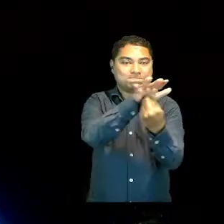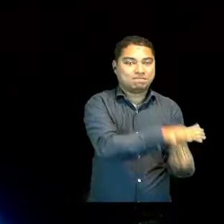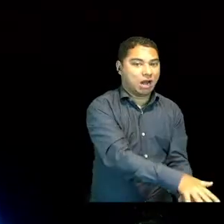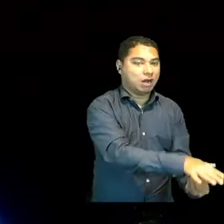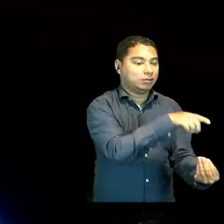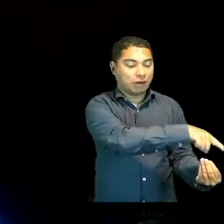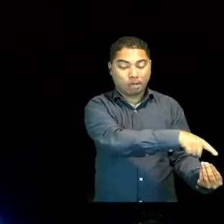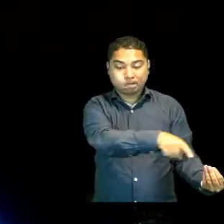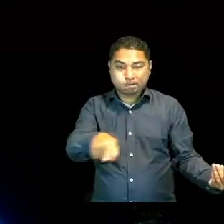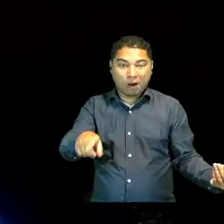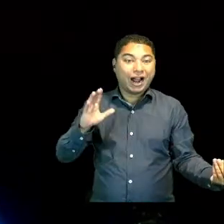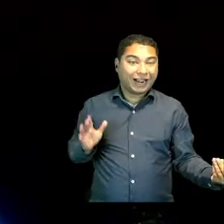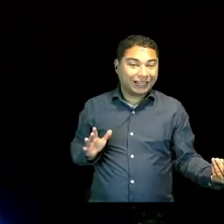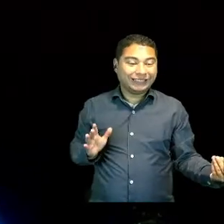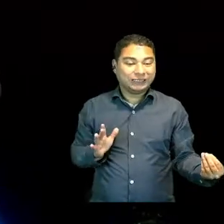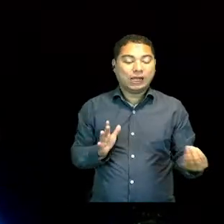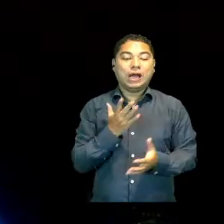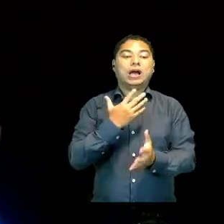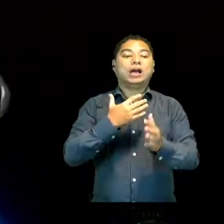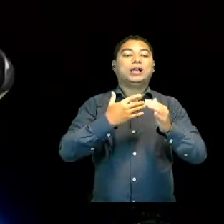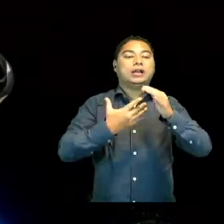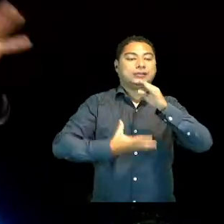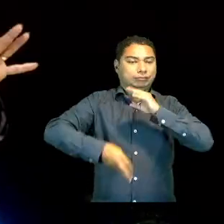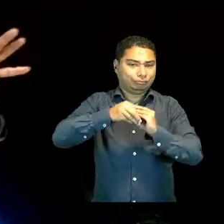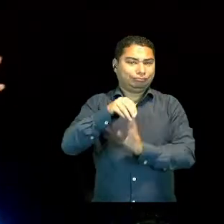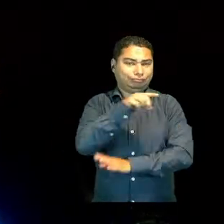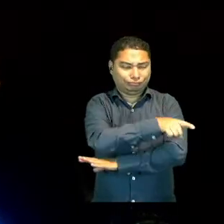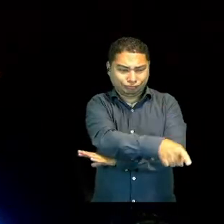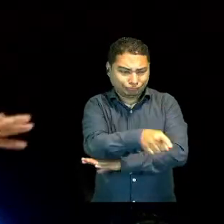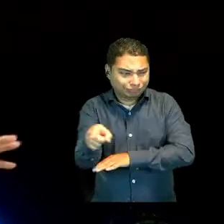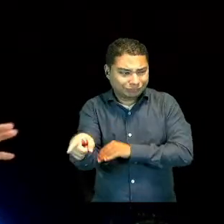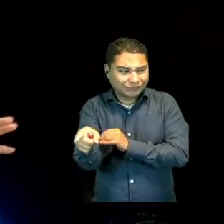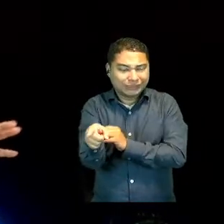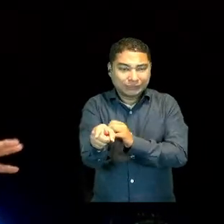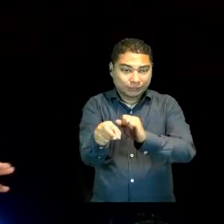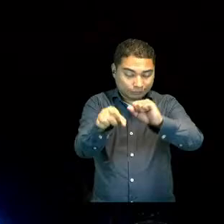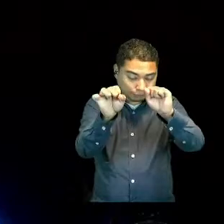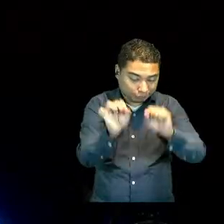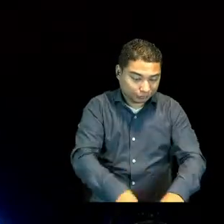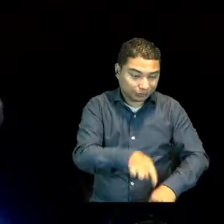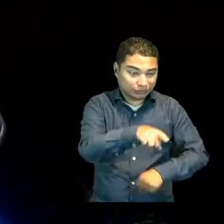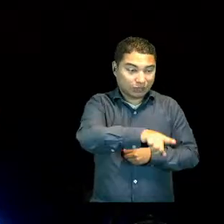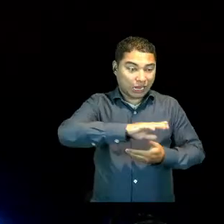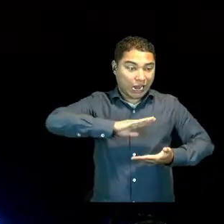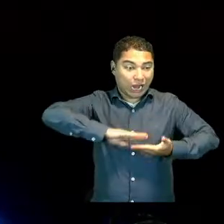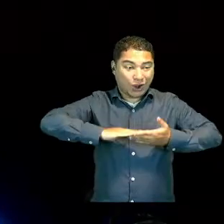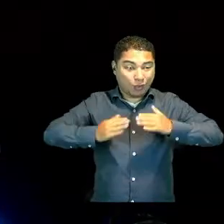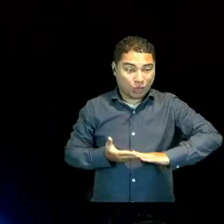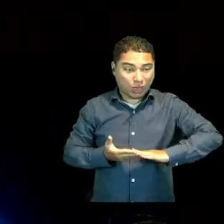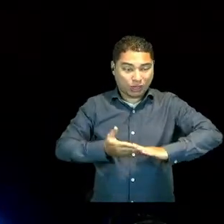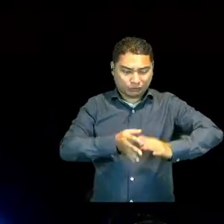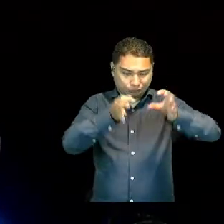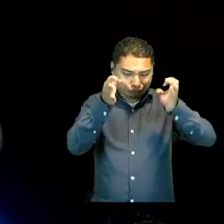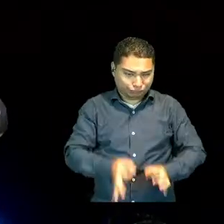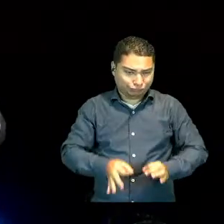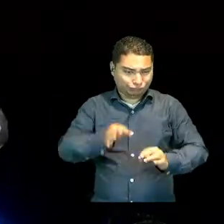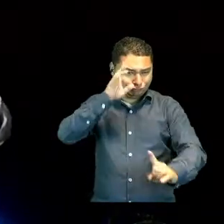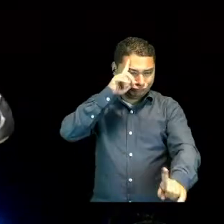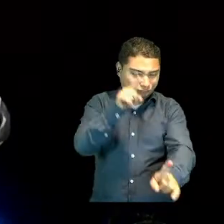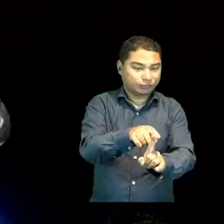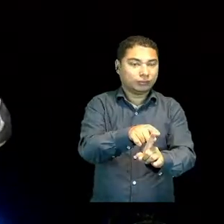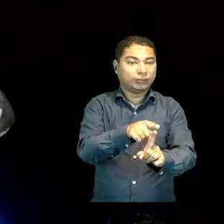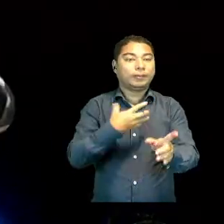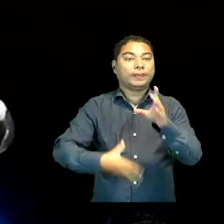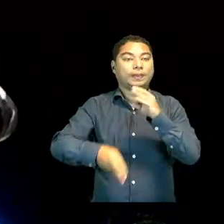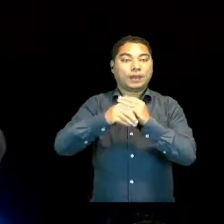only benefits the specific communities in questions, but the process benefits